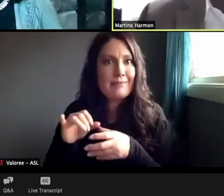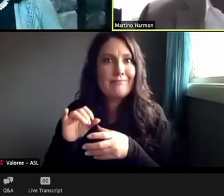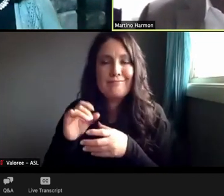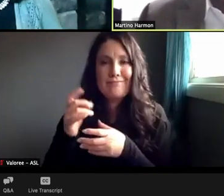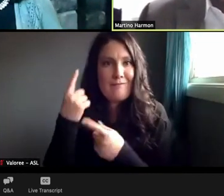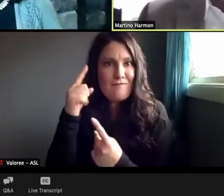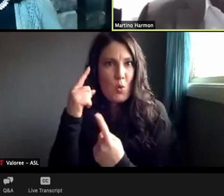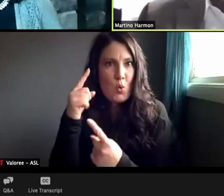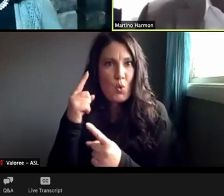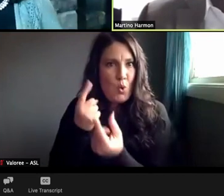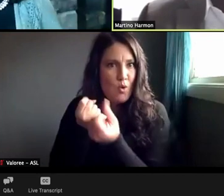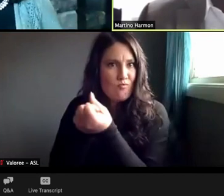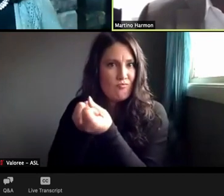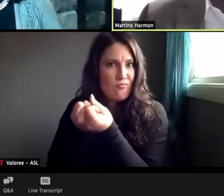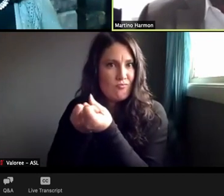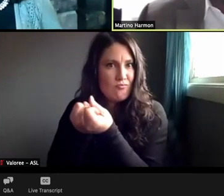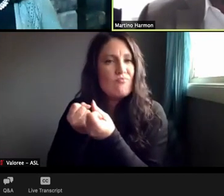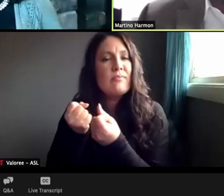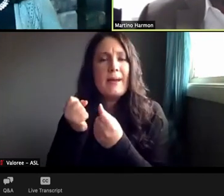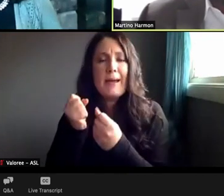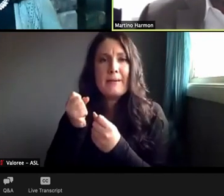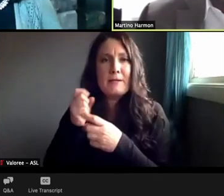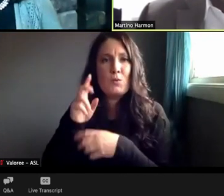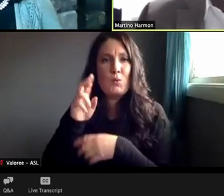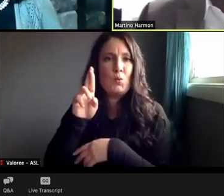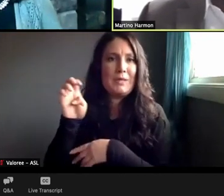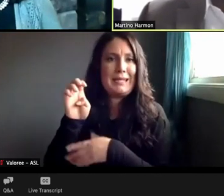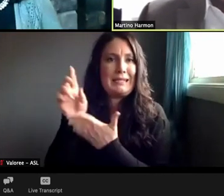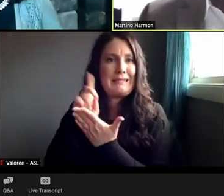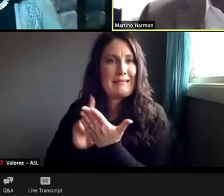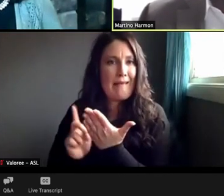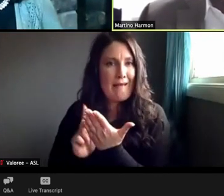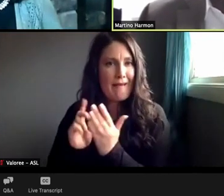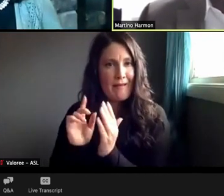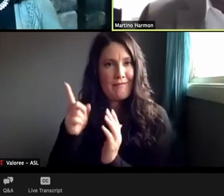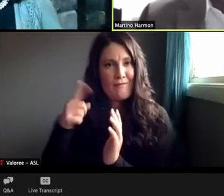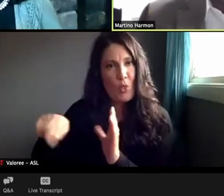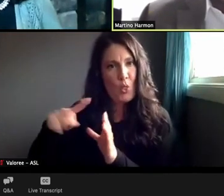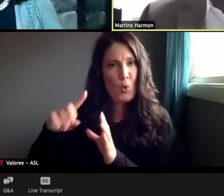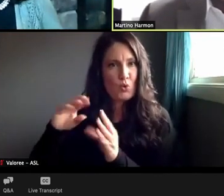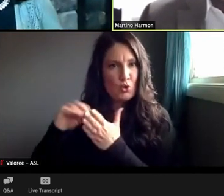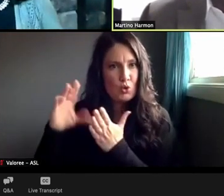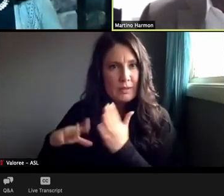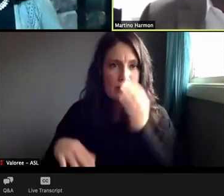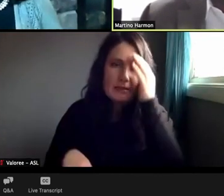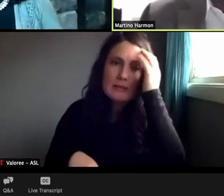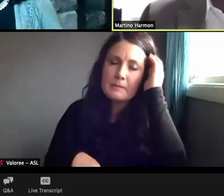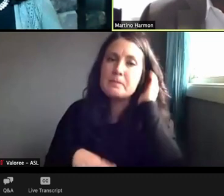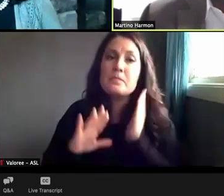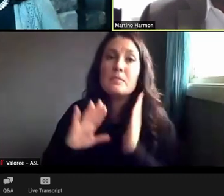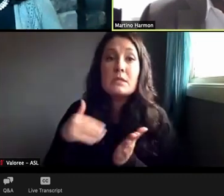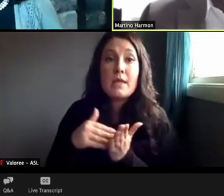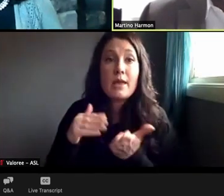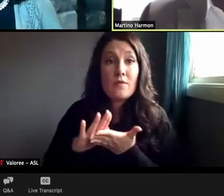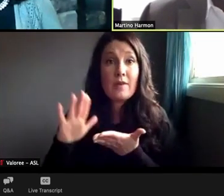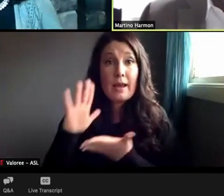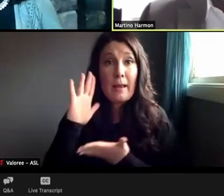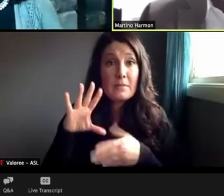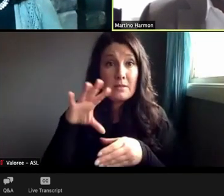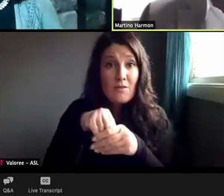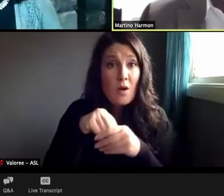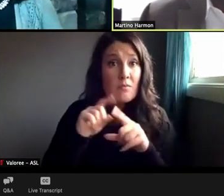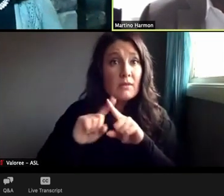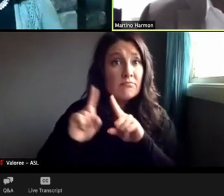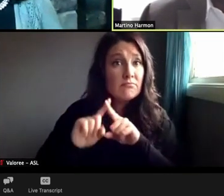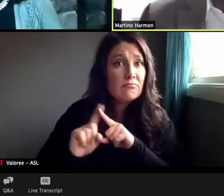our efforts in that area for first year students. The Center for Campus Involvement has a number of programs and